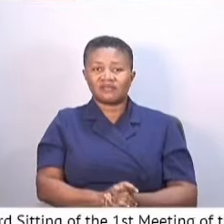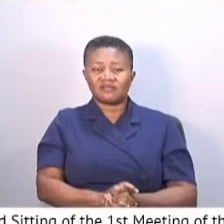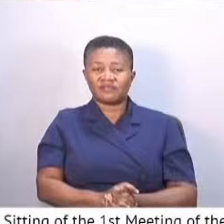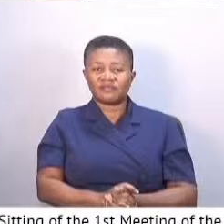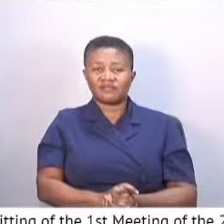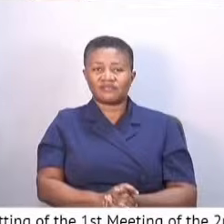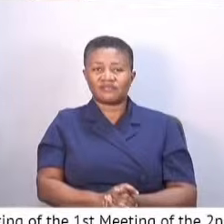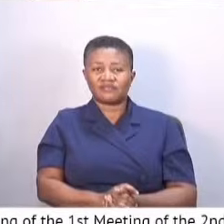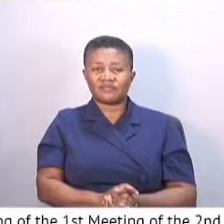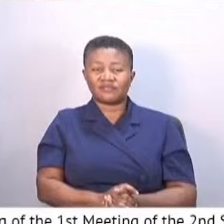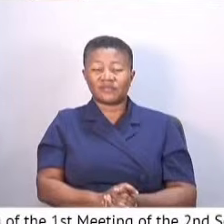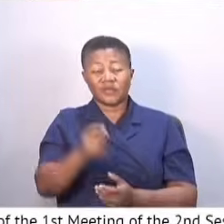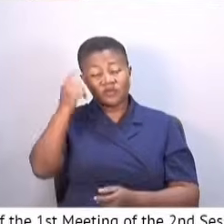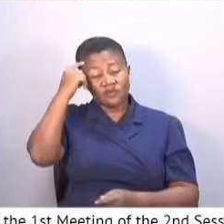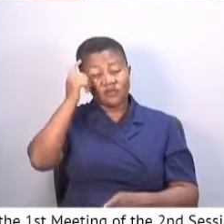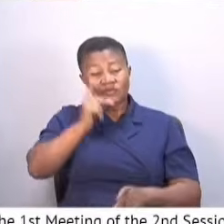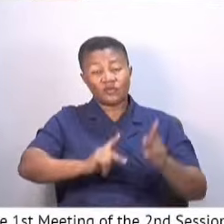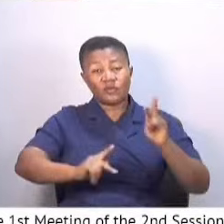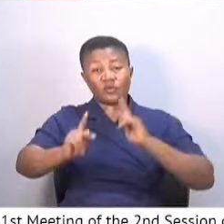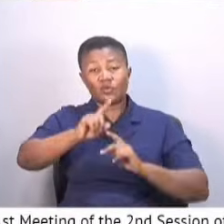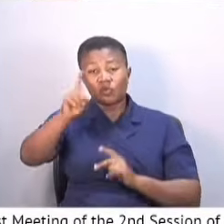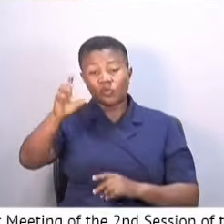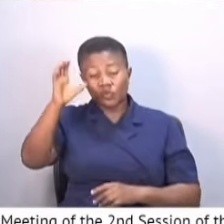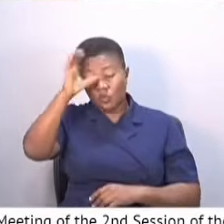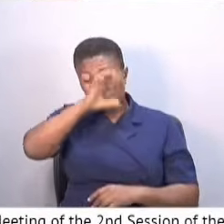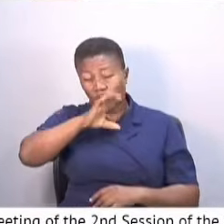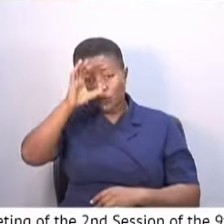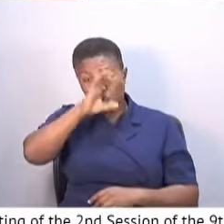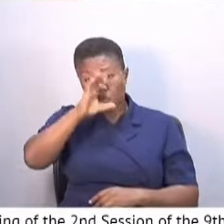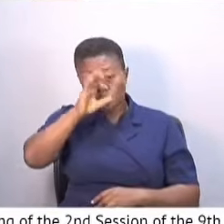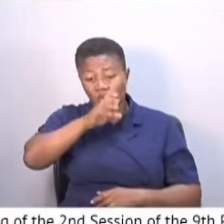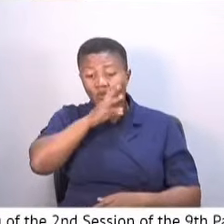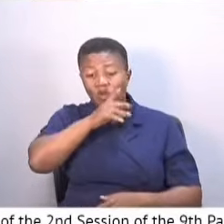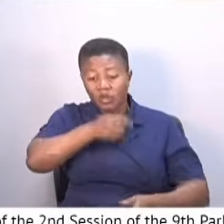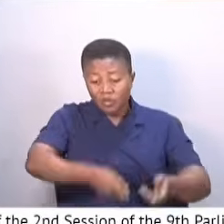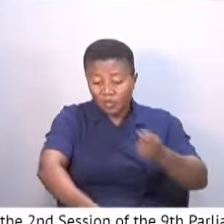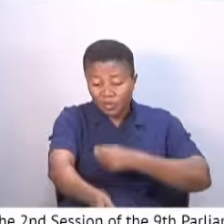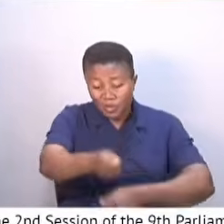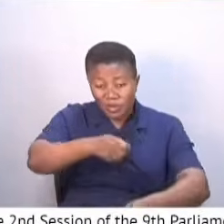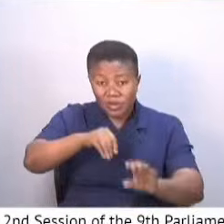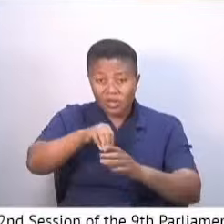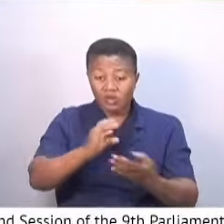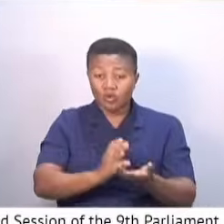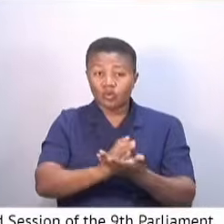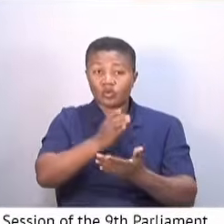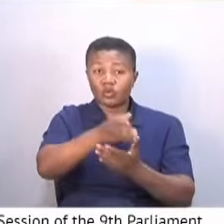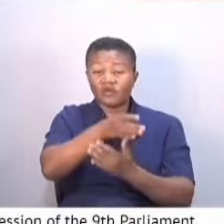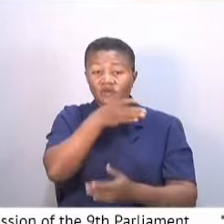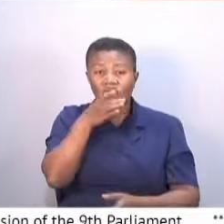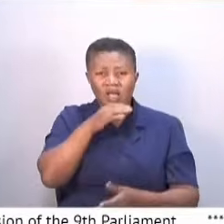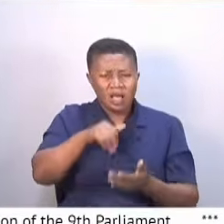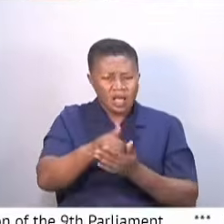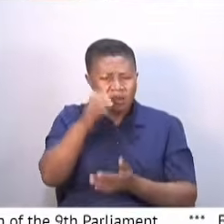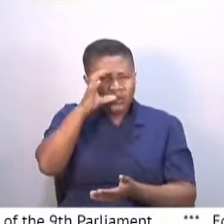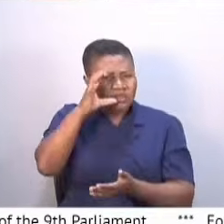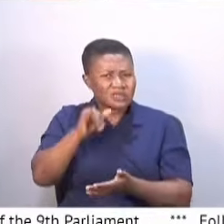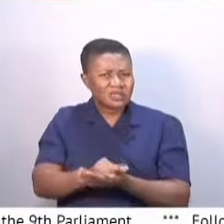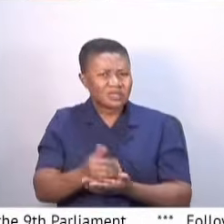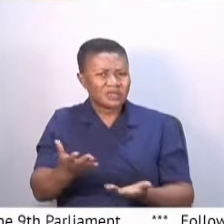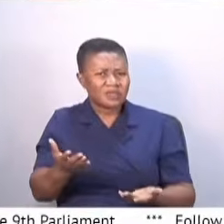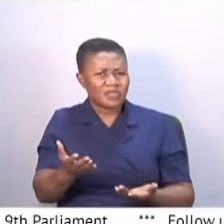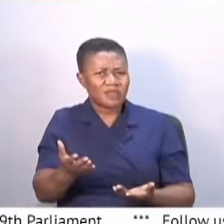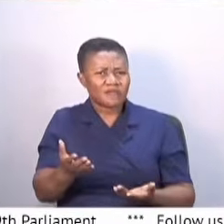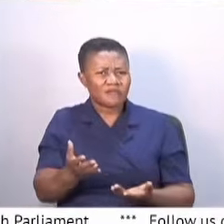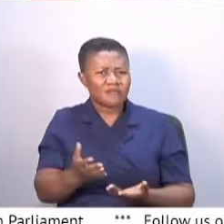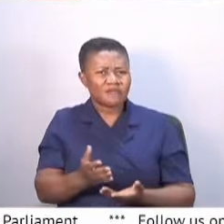already complaining. For people to go and now sink boreholes in cocoa farms. How do you go and sink boreholes in cocoa farms and then start using